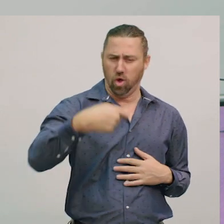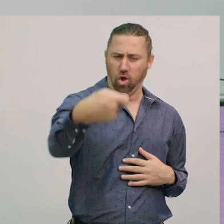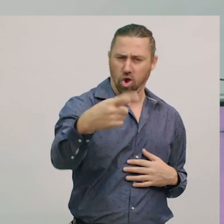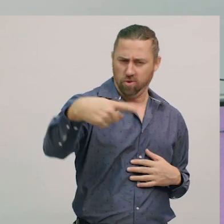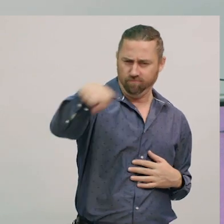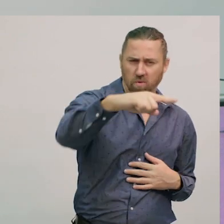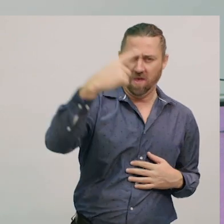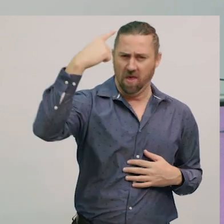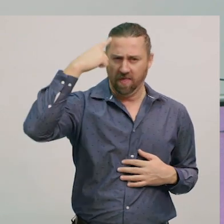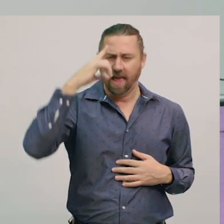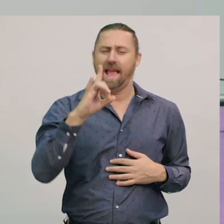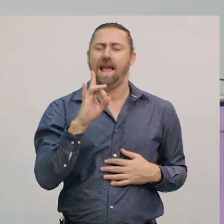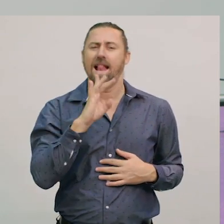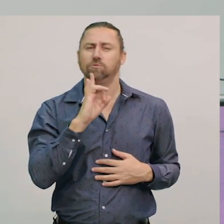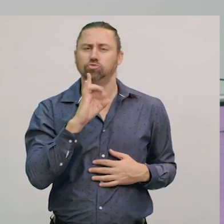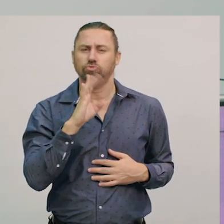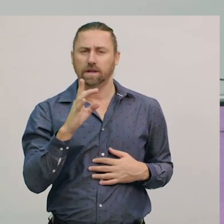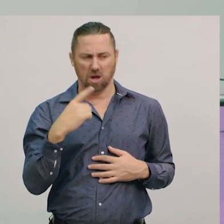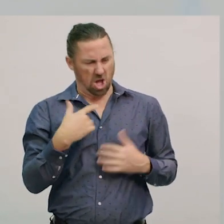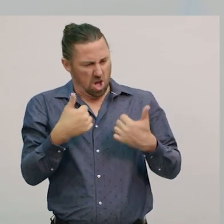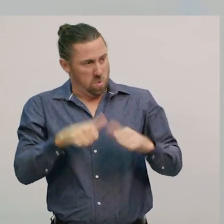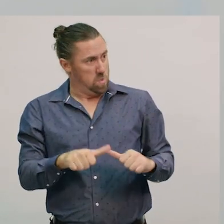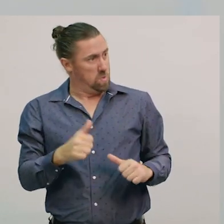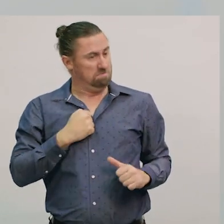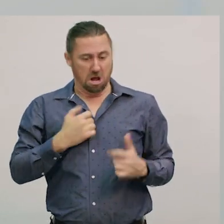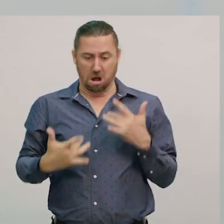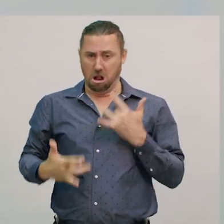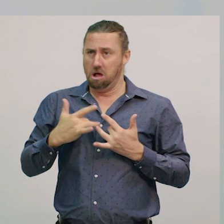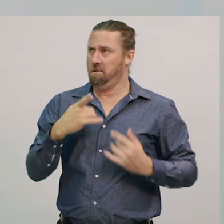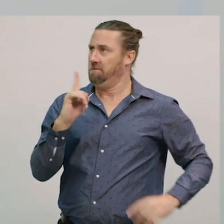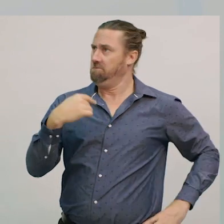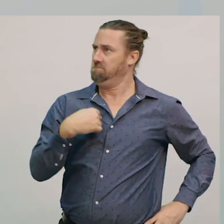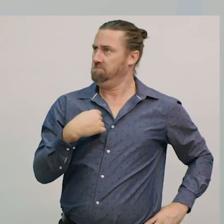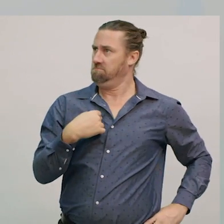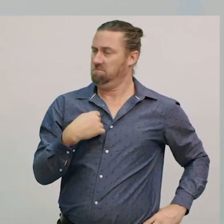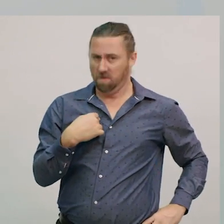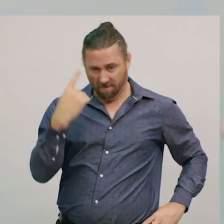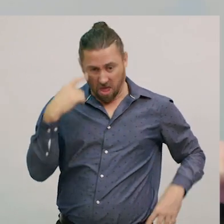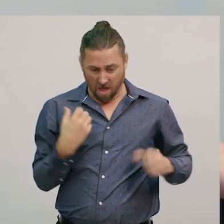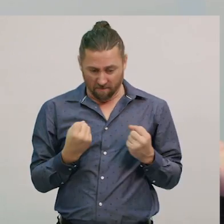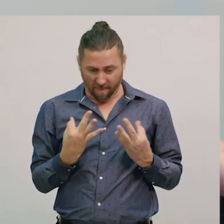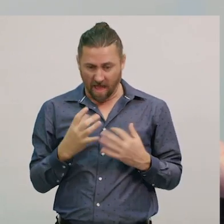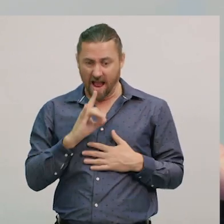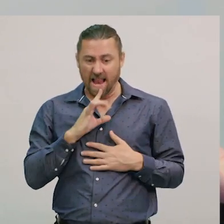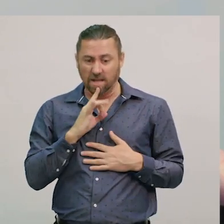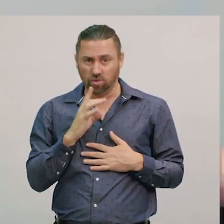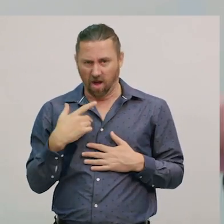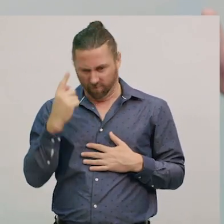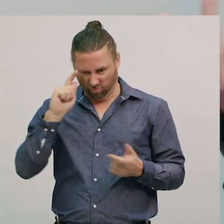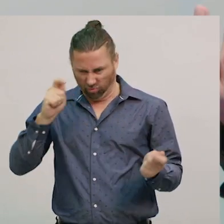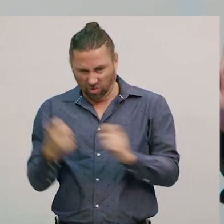could think about the role electricity plays in your life. How many things would you need to do differently if you didn't have